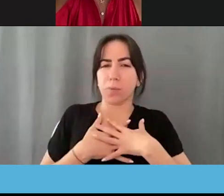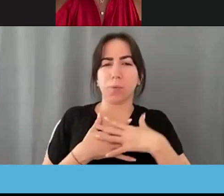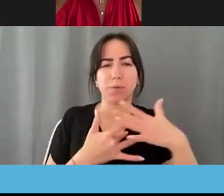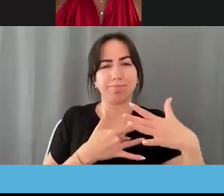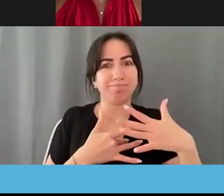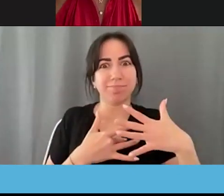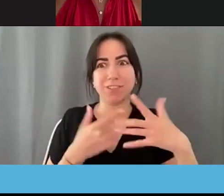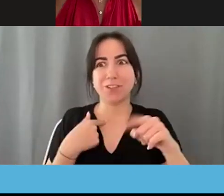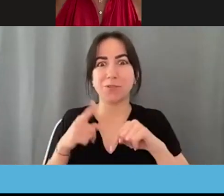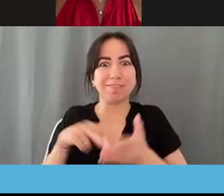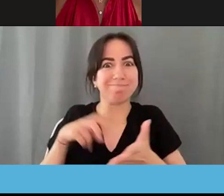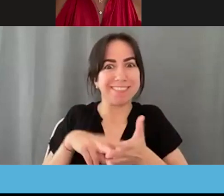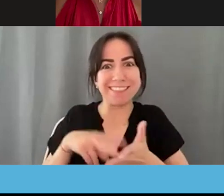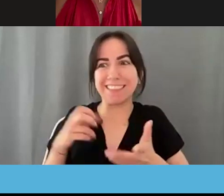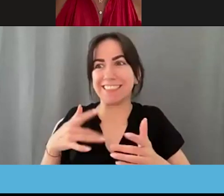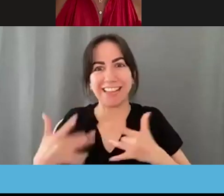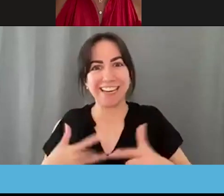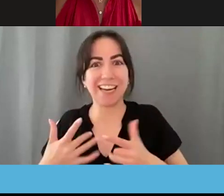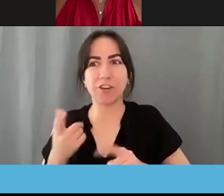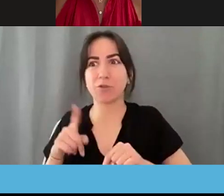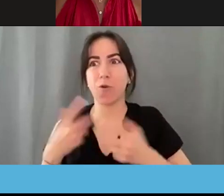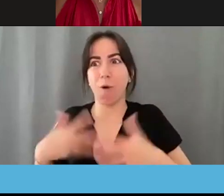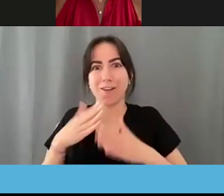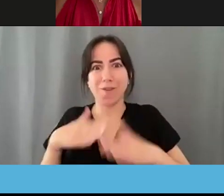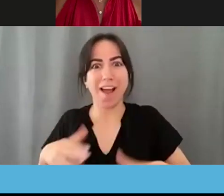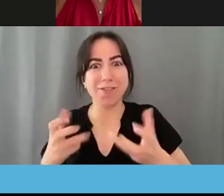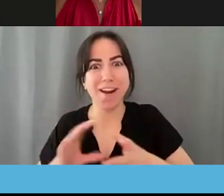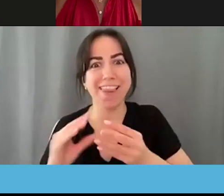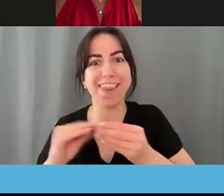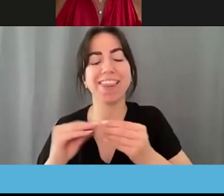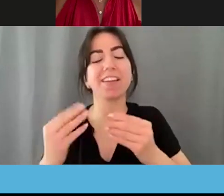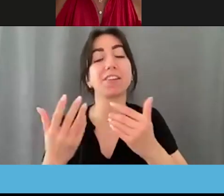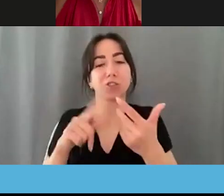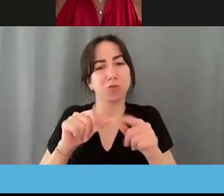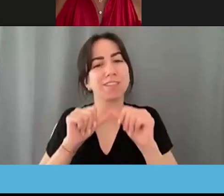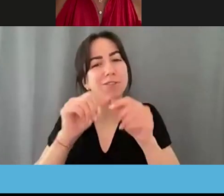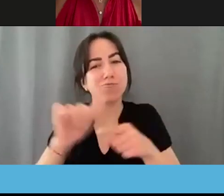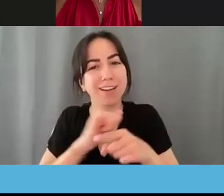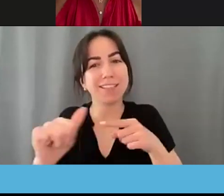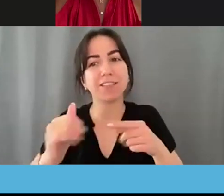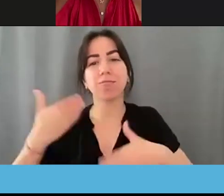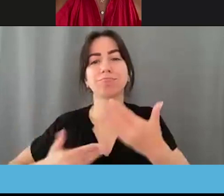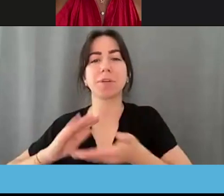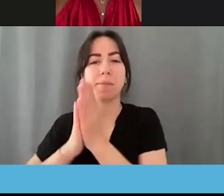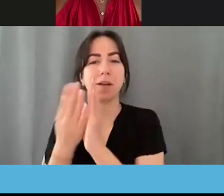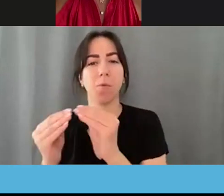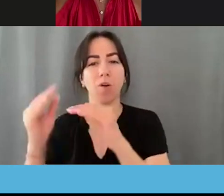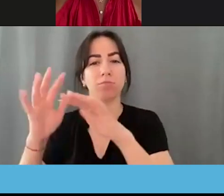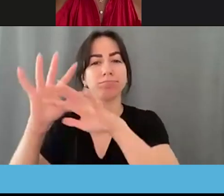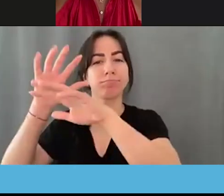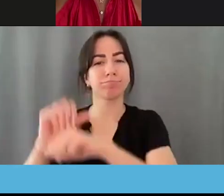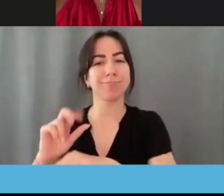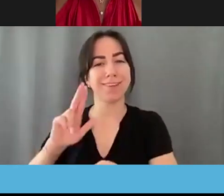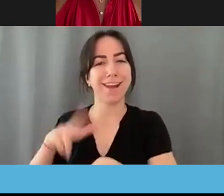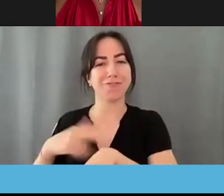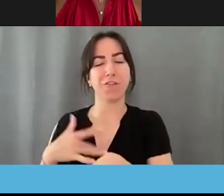almost can't keep it to yourself. And from that, as you continue practicing and you try to do it, it becomes more natural to you.